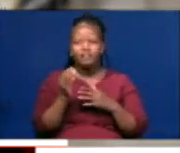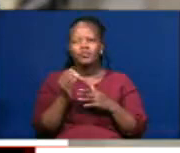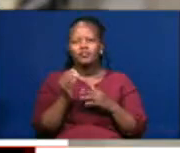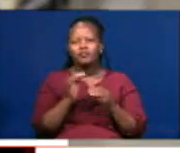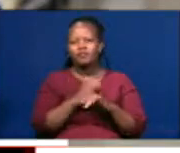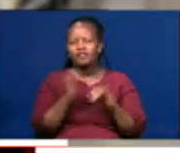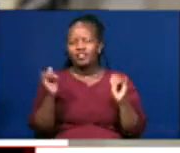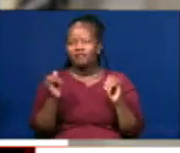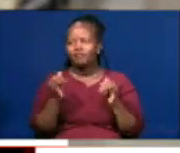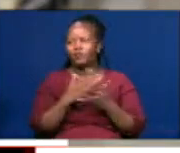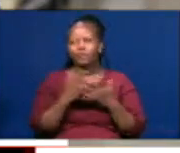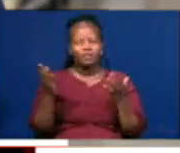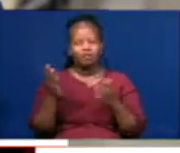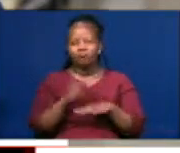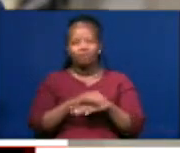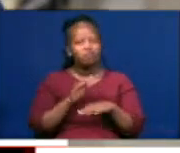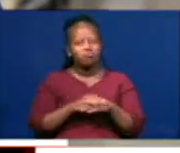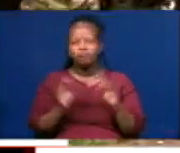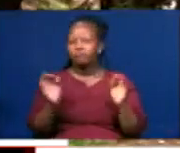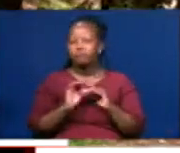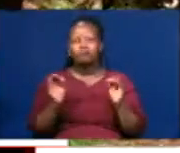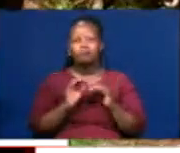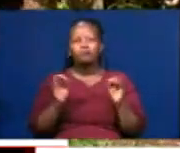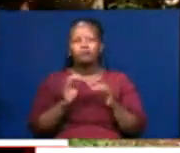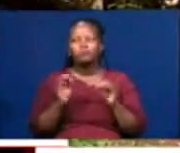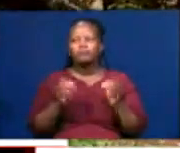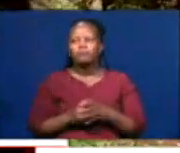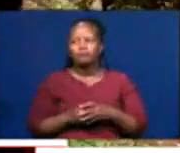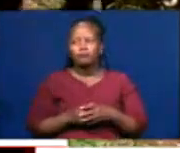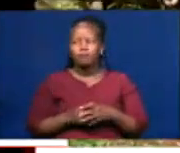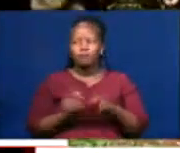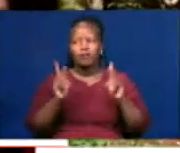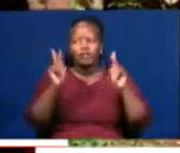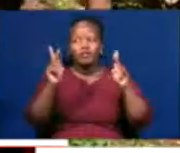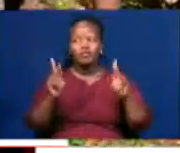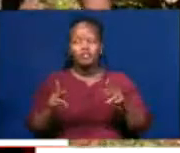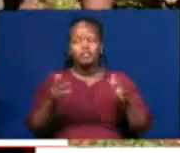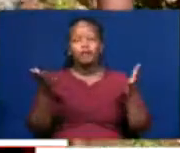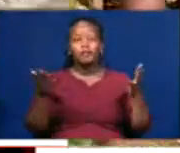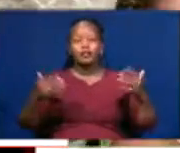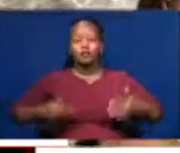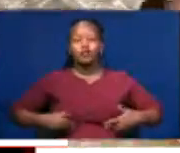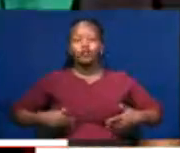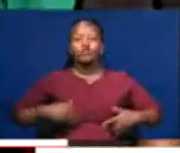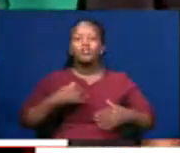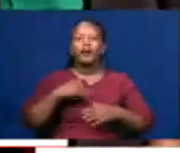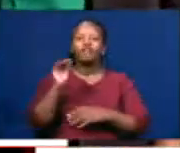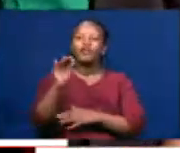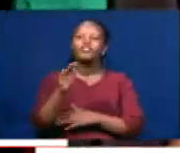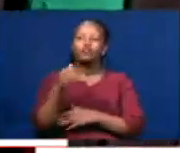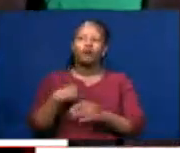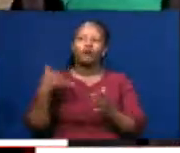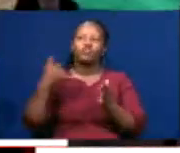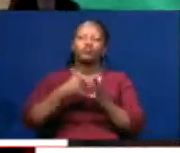like to see that possibly going on. In Kakamega, the youth are calling for inclusivity through a youth policy, which